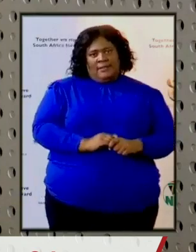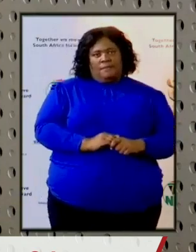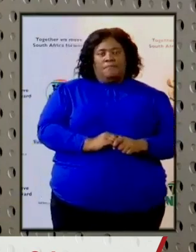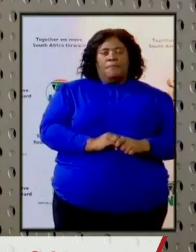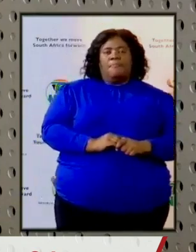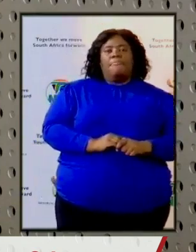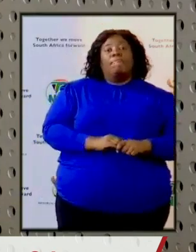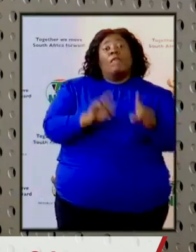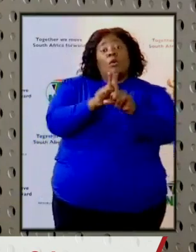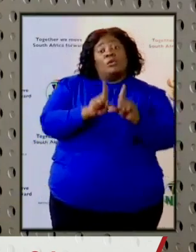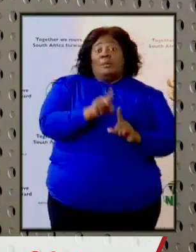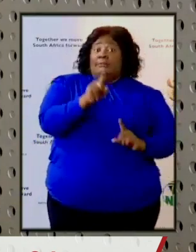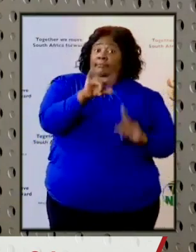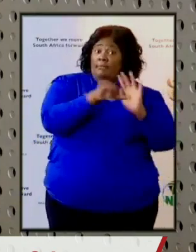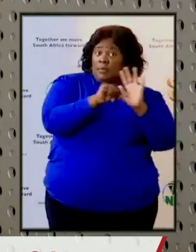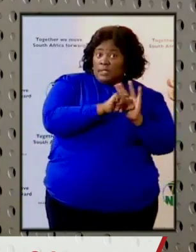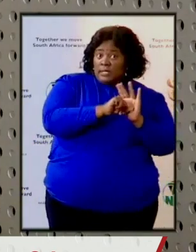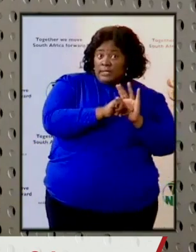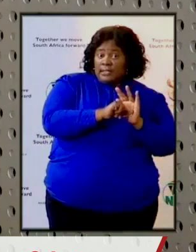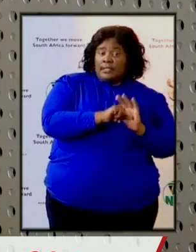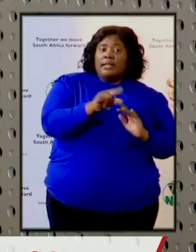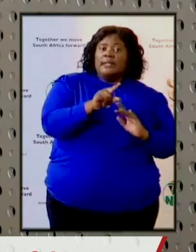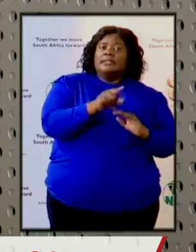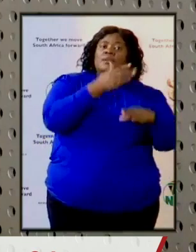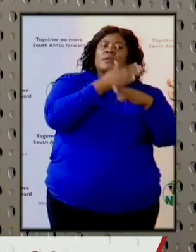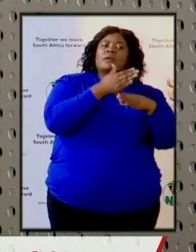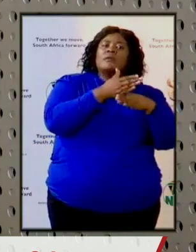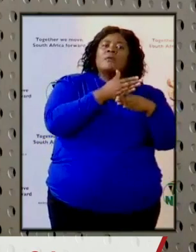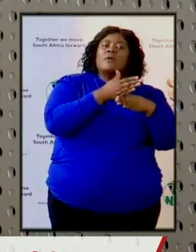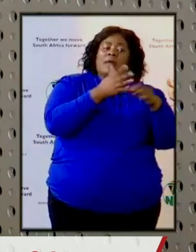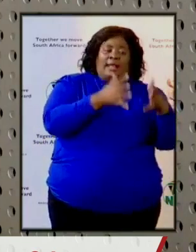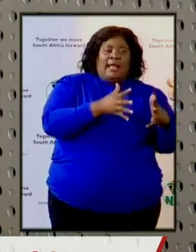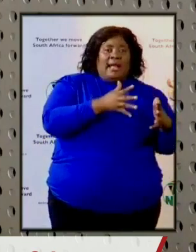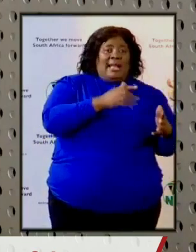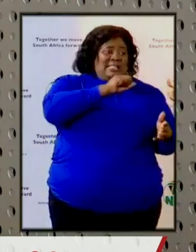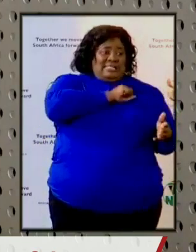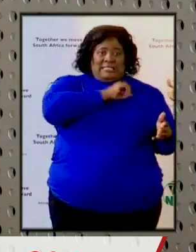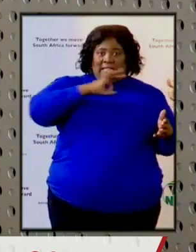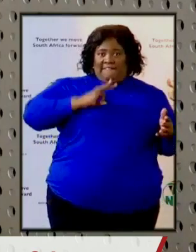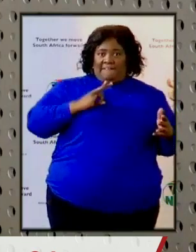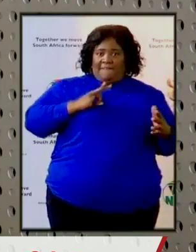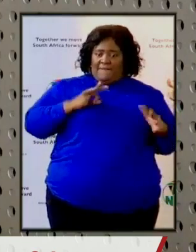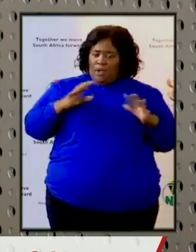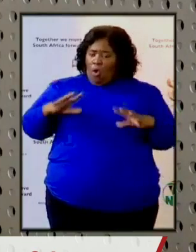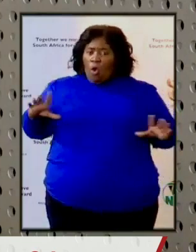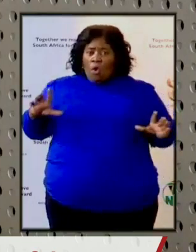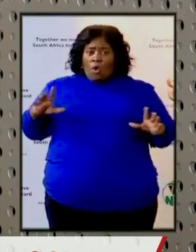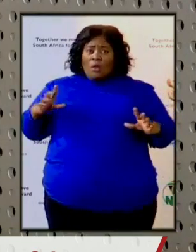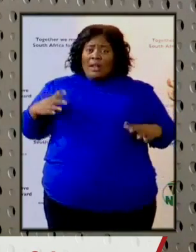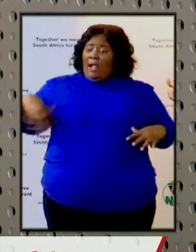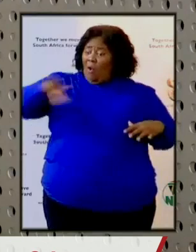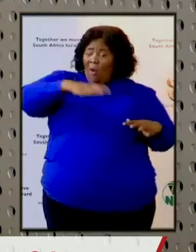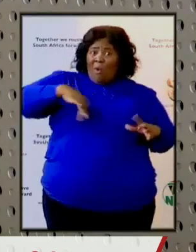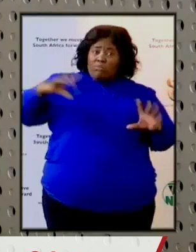And it's also important that workers should come in a phased manner, especially in